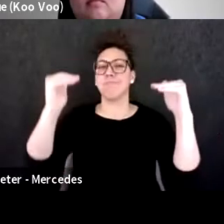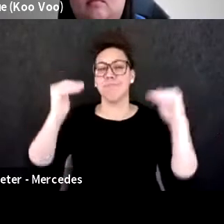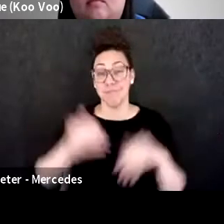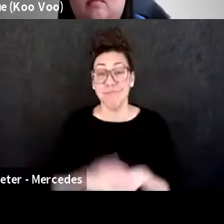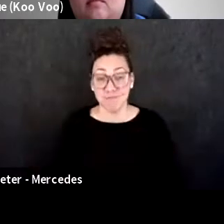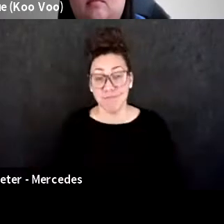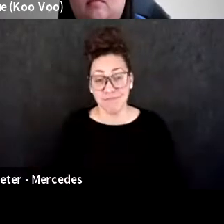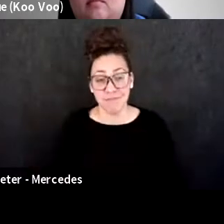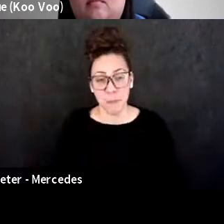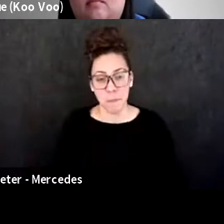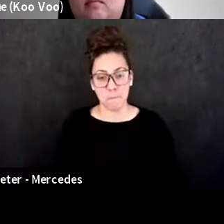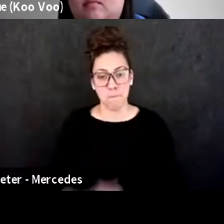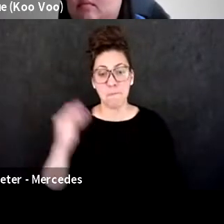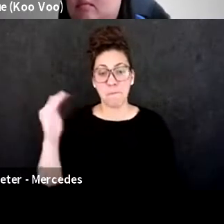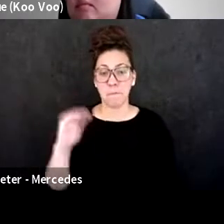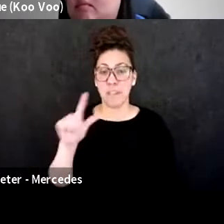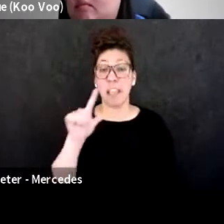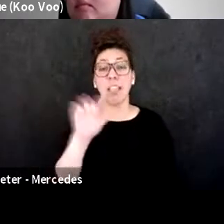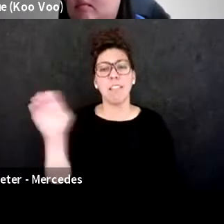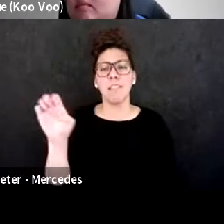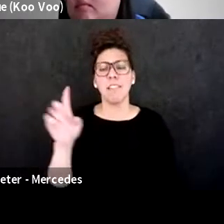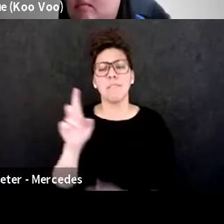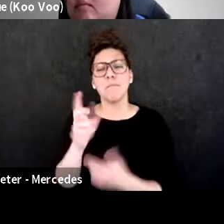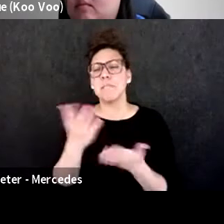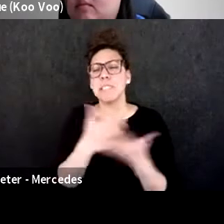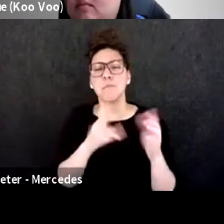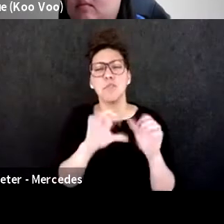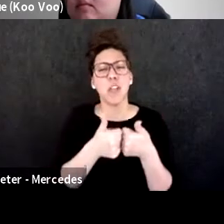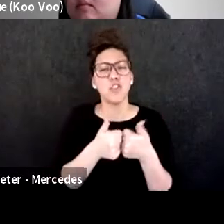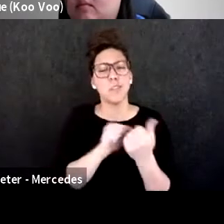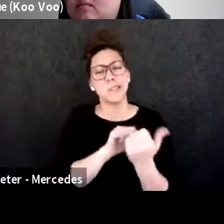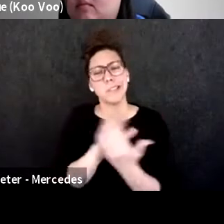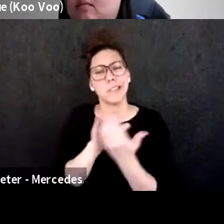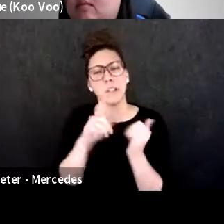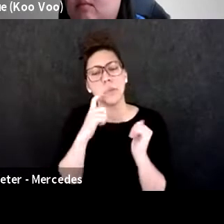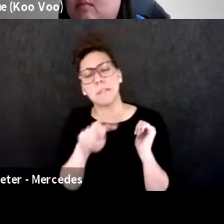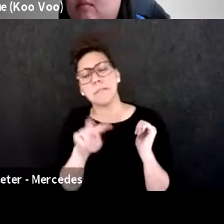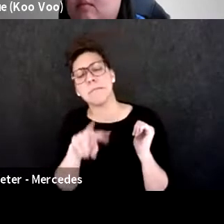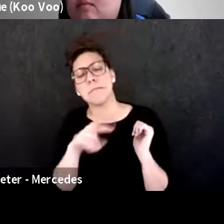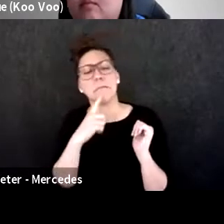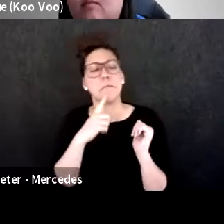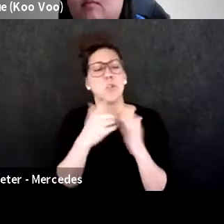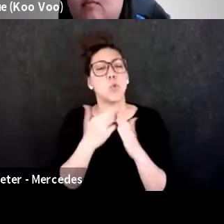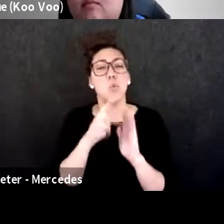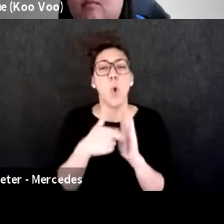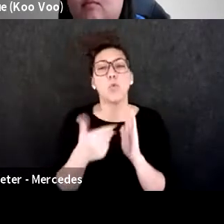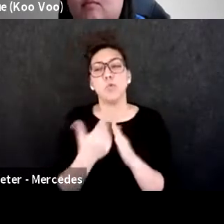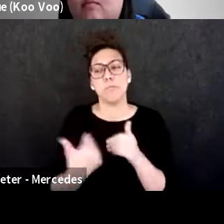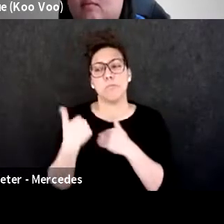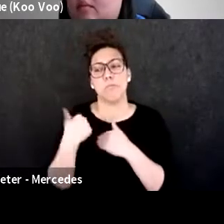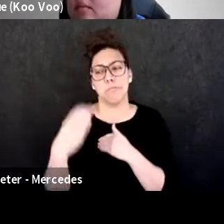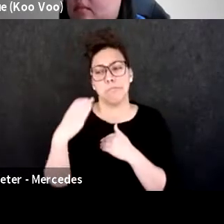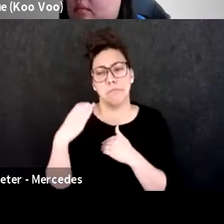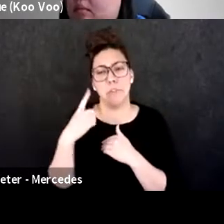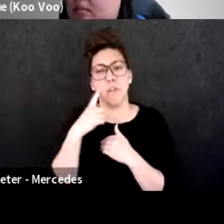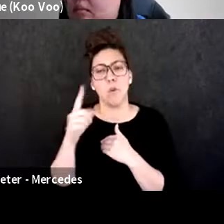All right, so Lee, what are some of the barriers or challenges that you see in pursuing new roles or opportunities for Asian